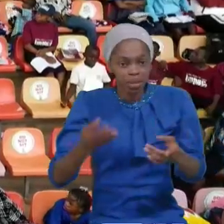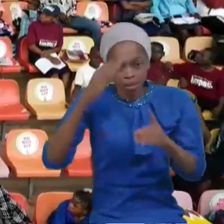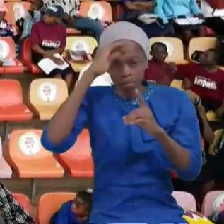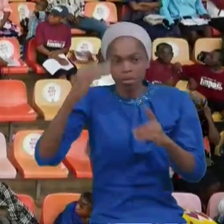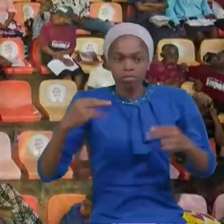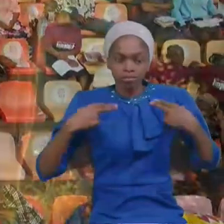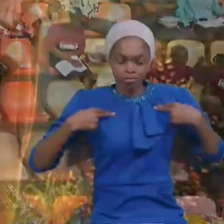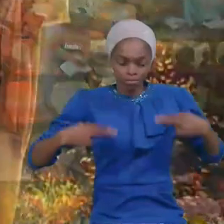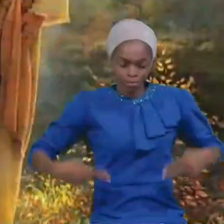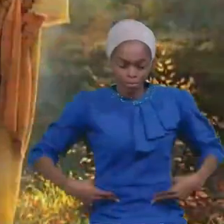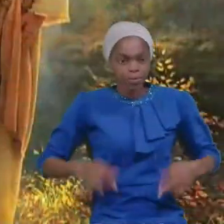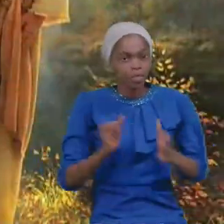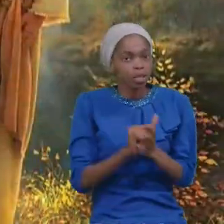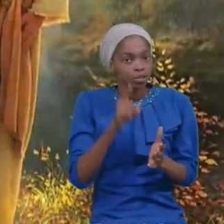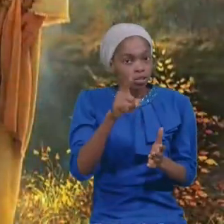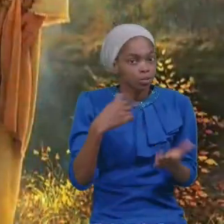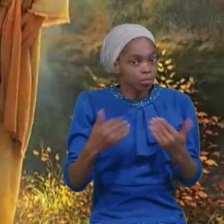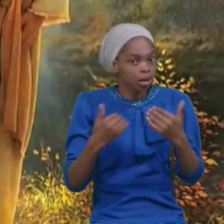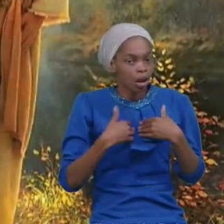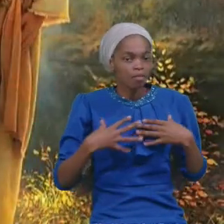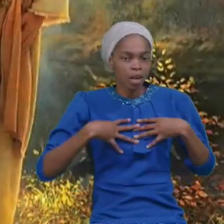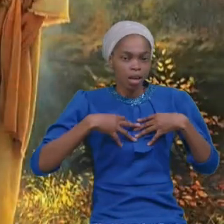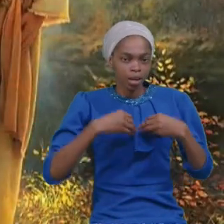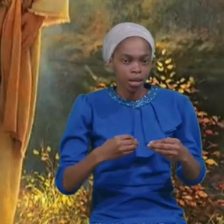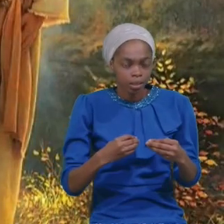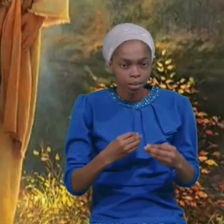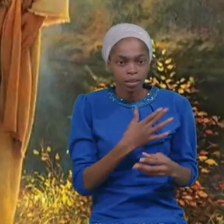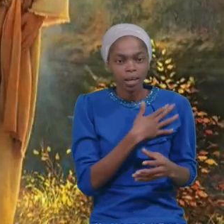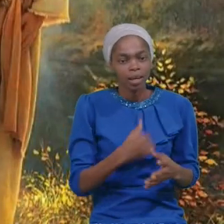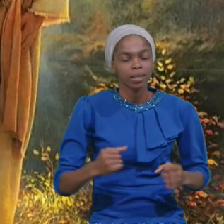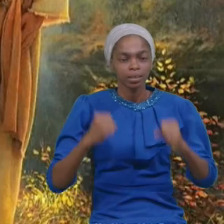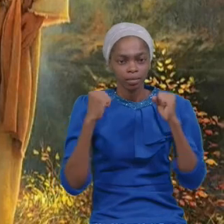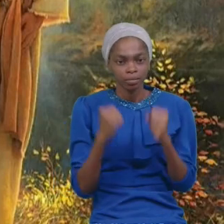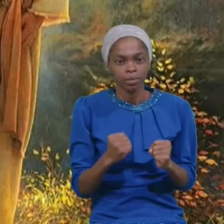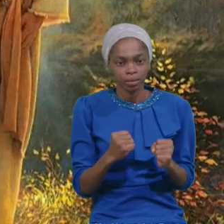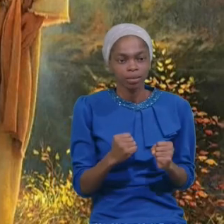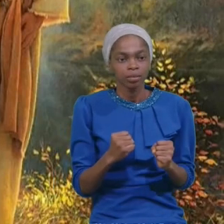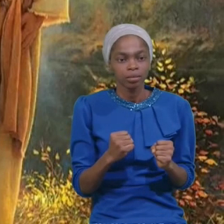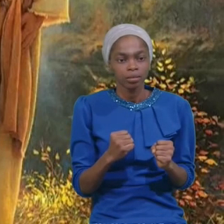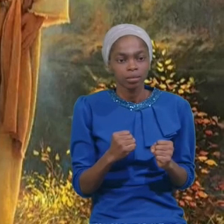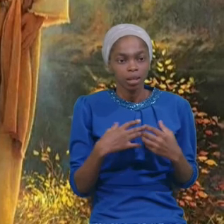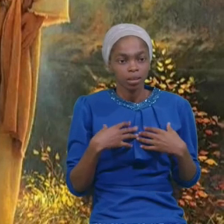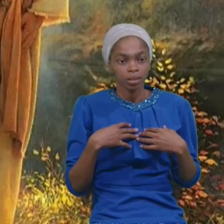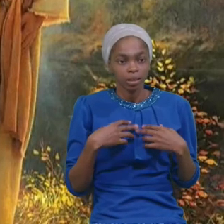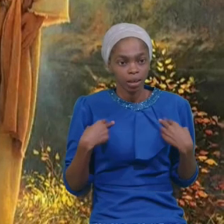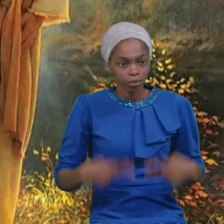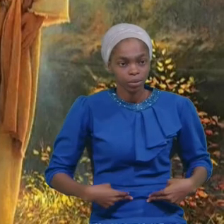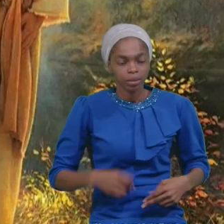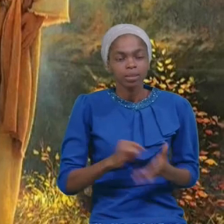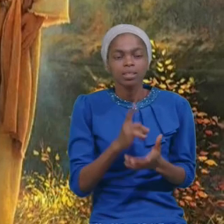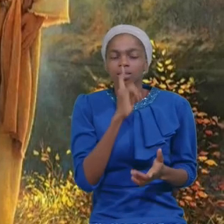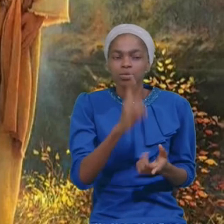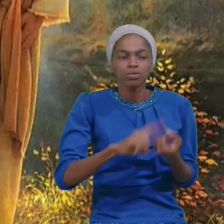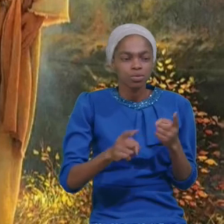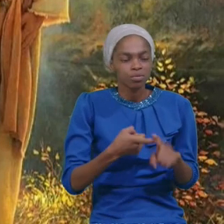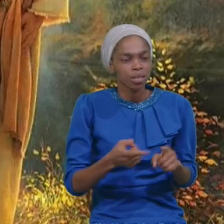friend. Christ laid down his eternal attachment with the Heavenly Father that